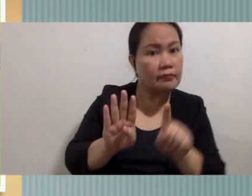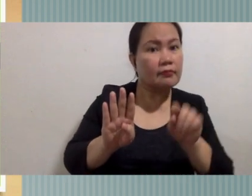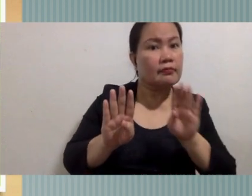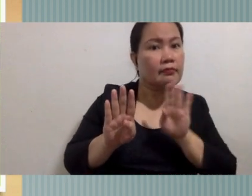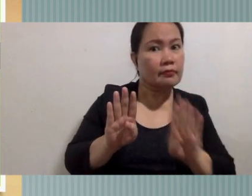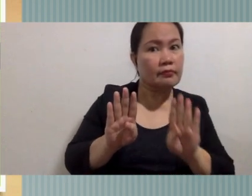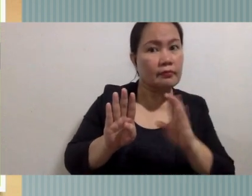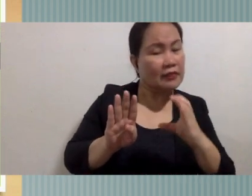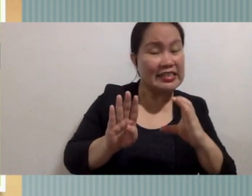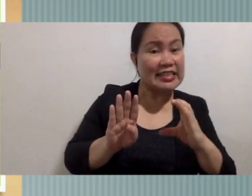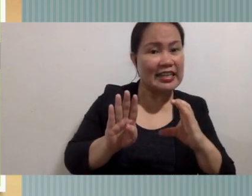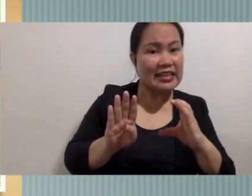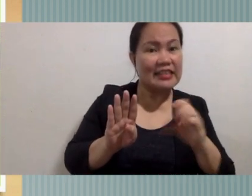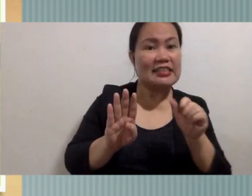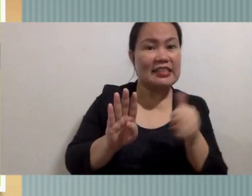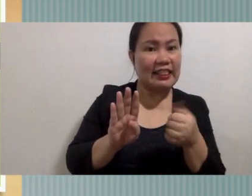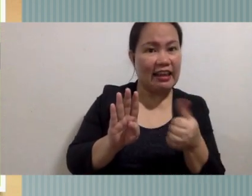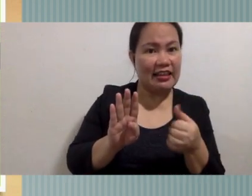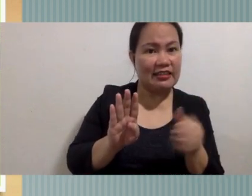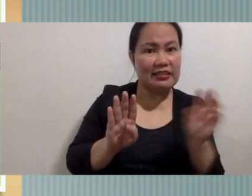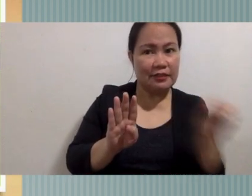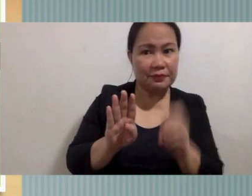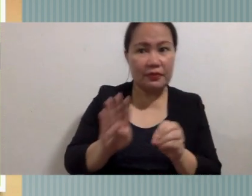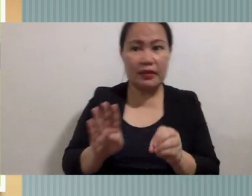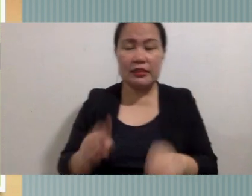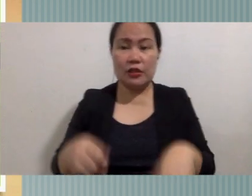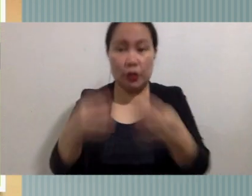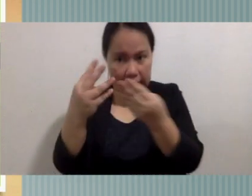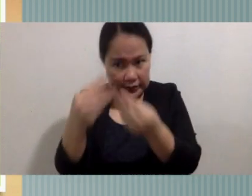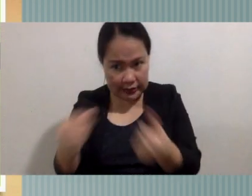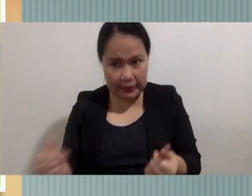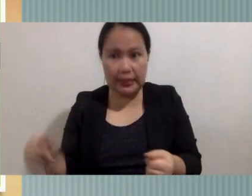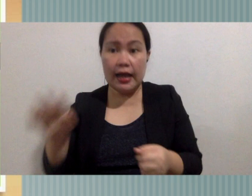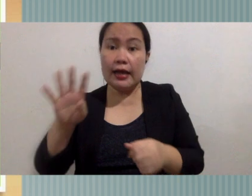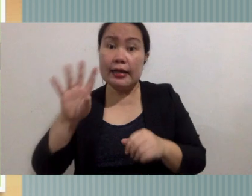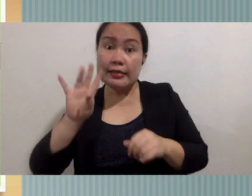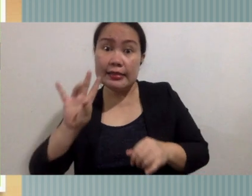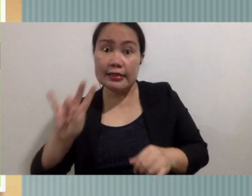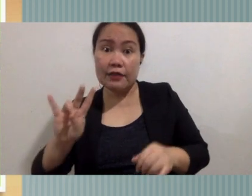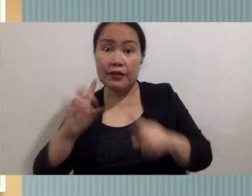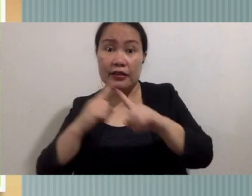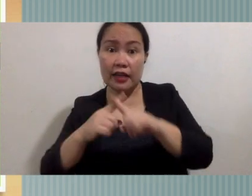a is 1. Our c is 10. So, let